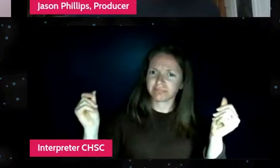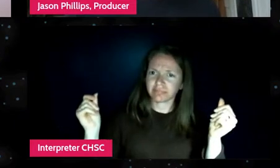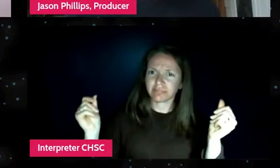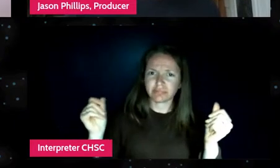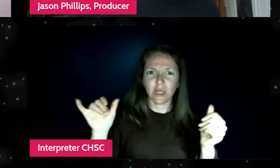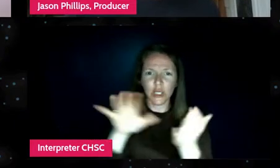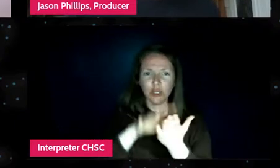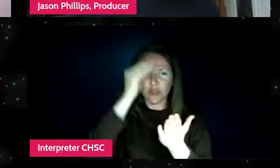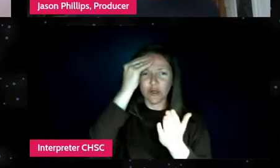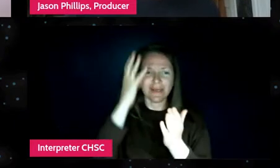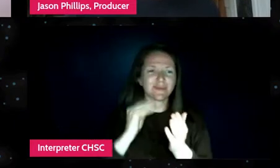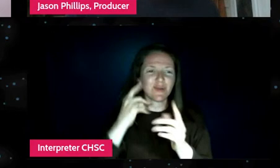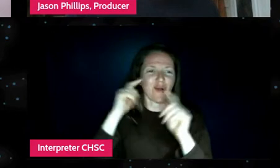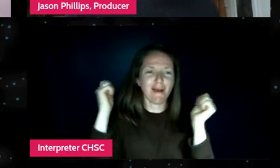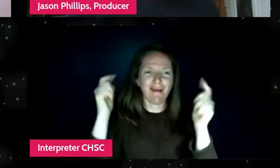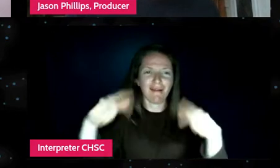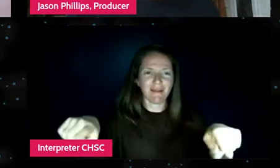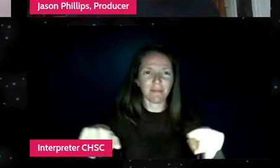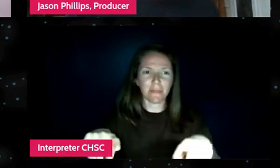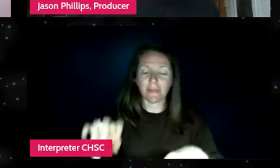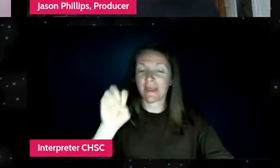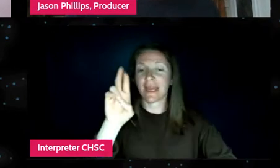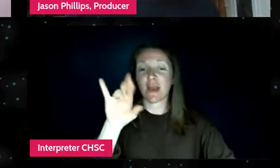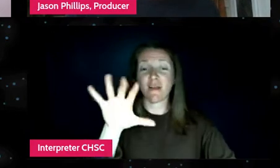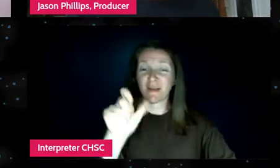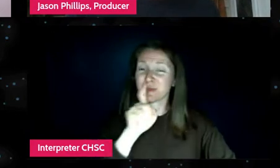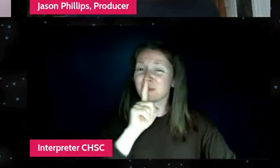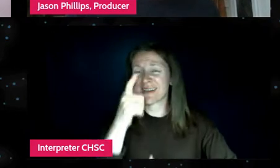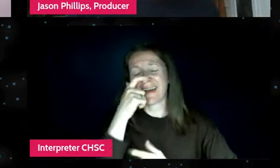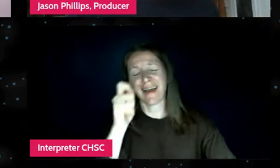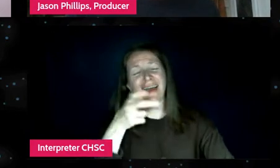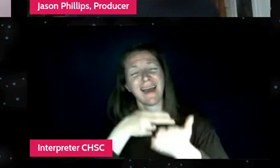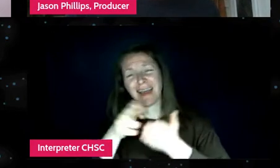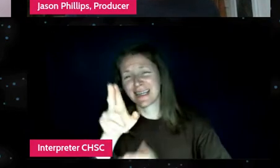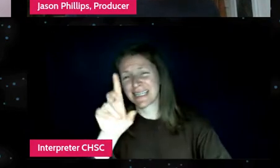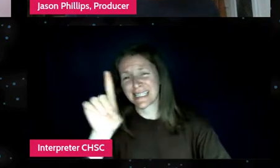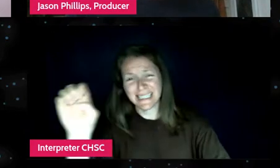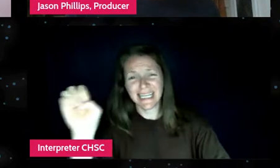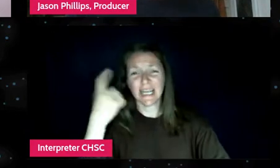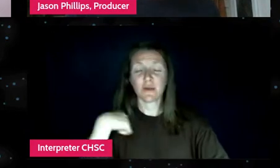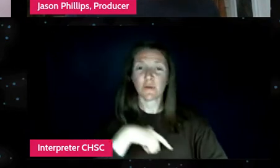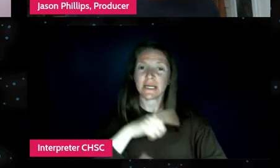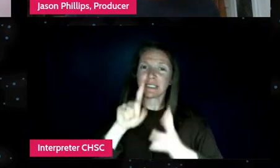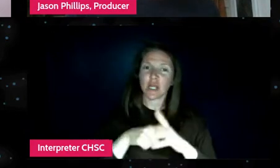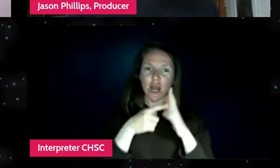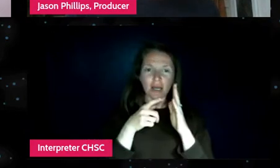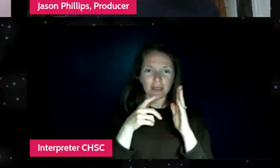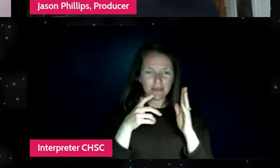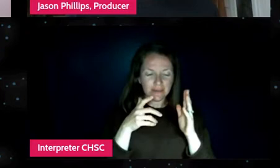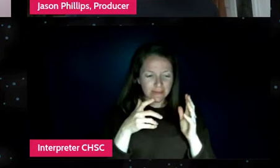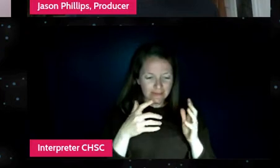a learning experience and collaboration. Yeah. It was so interesting, honestly, Dee. Like we really started to gravitate